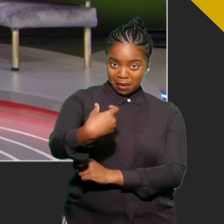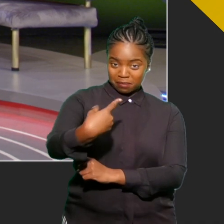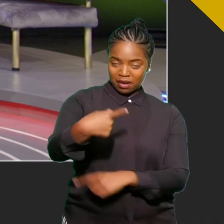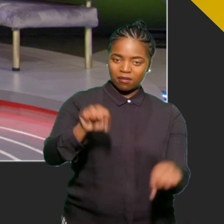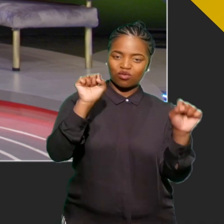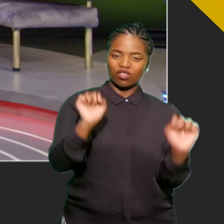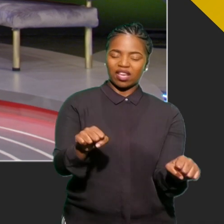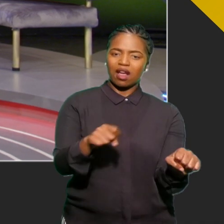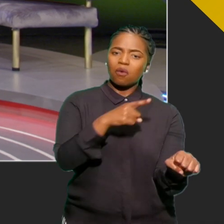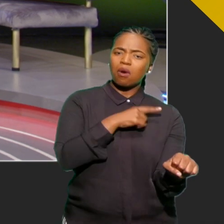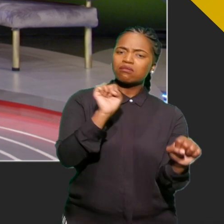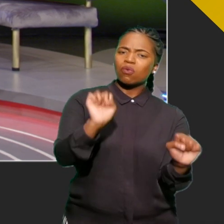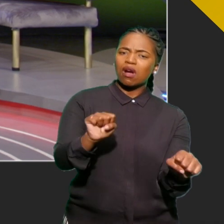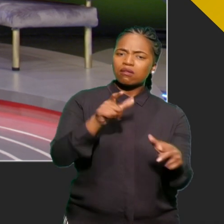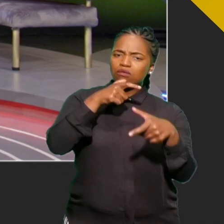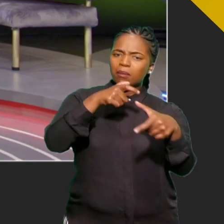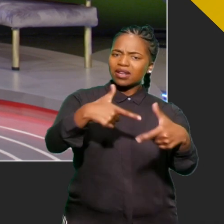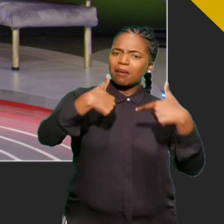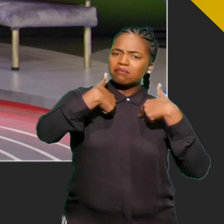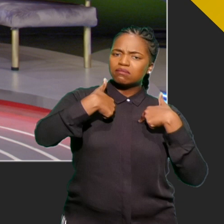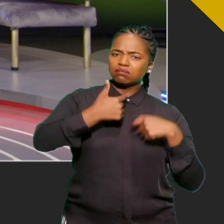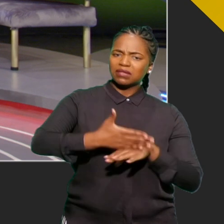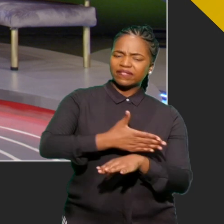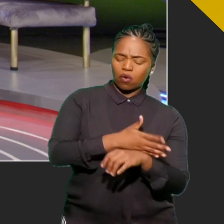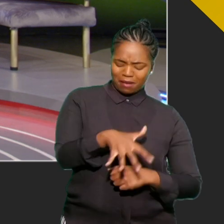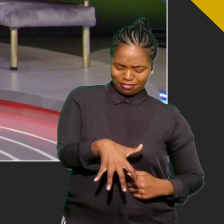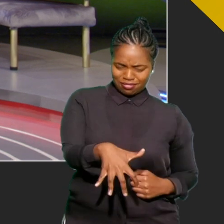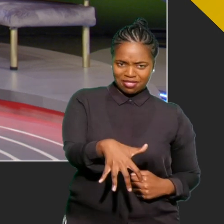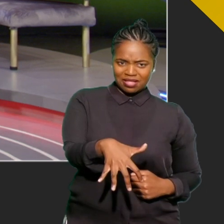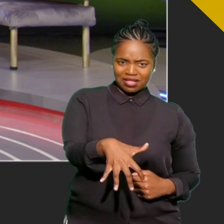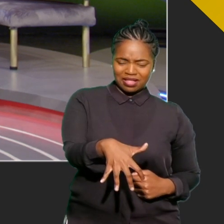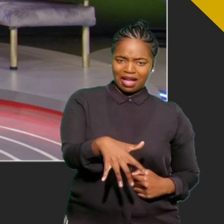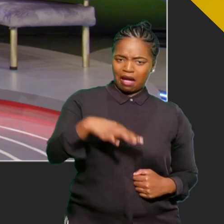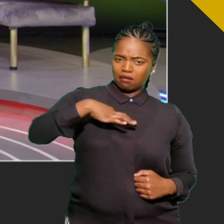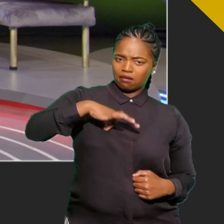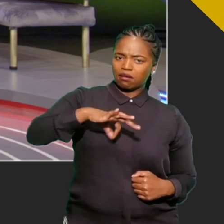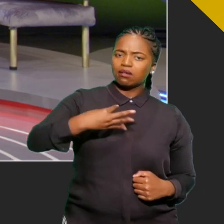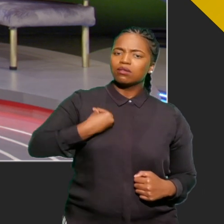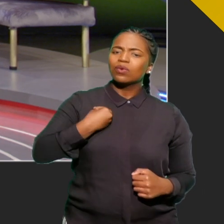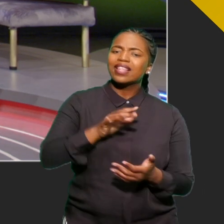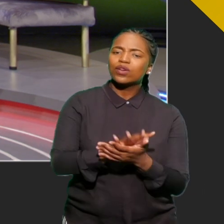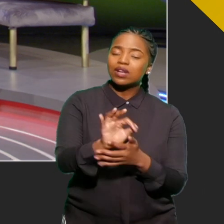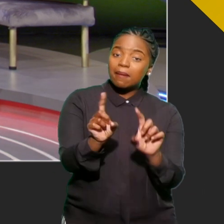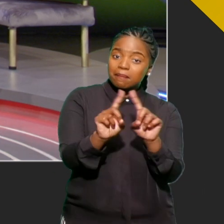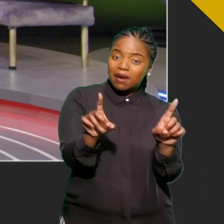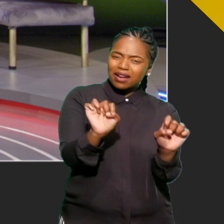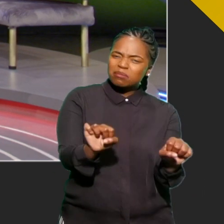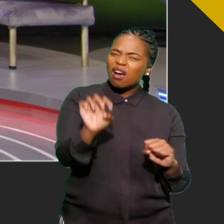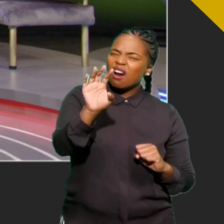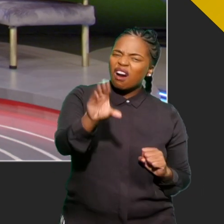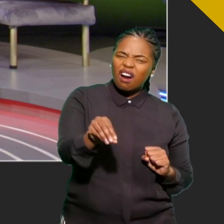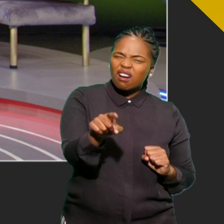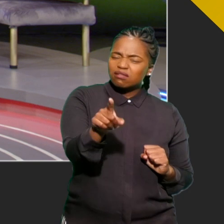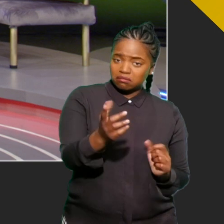011-339-1315 ukuthi na uhlamba uPaul ukuthi mina ngeke ngabe ukuthi ngumama ngina 13 and this is what I went through. We want to know today. But tell me, ngibuze wena